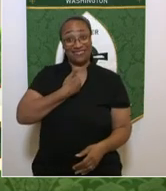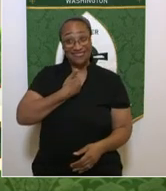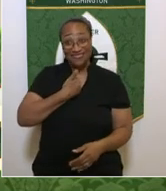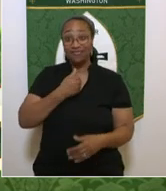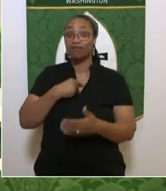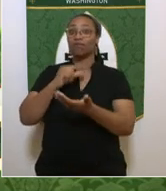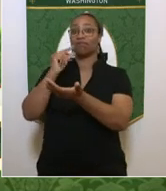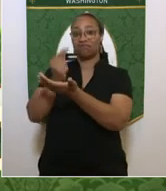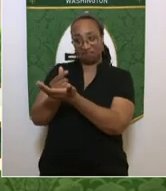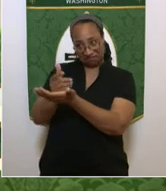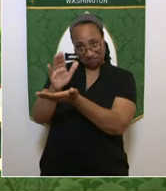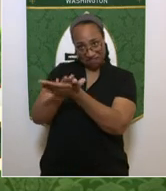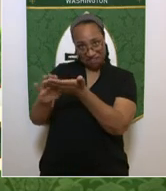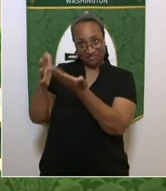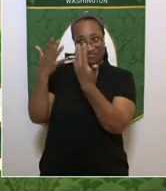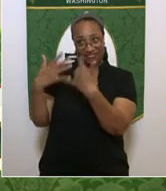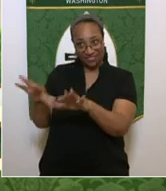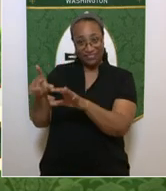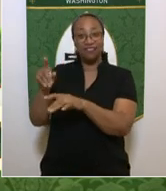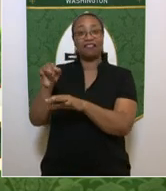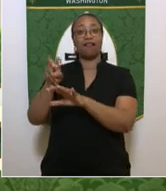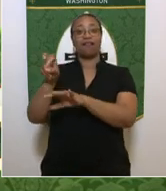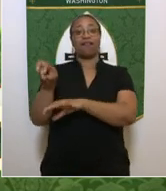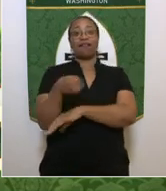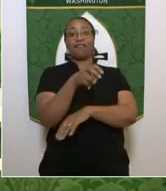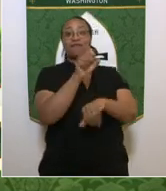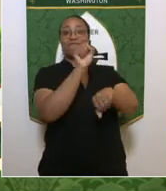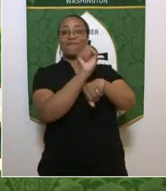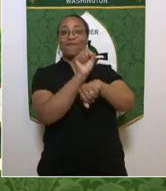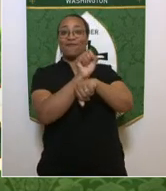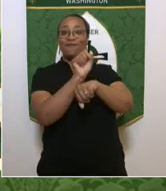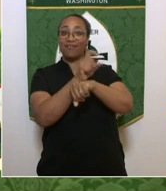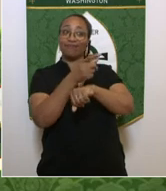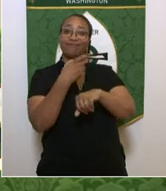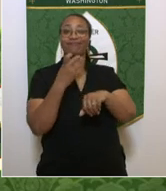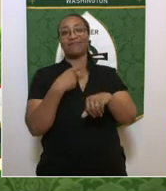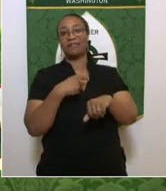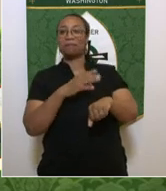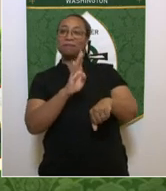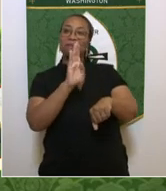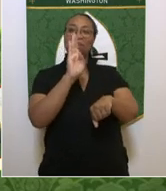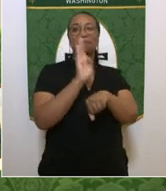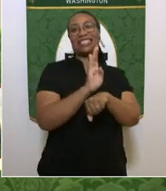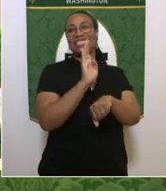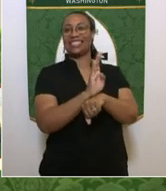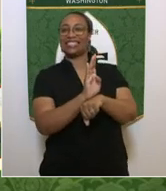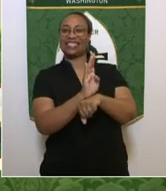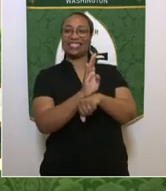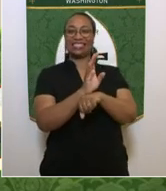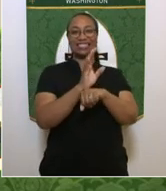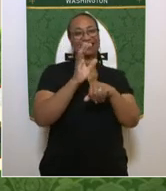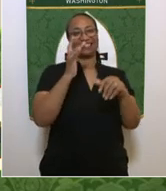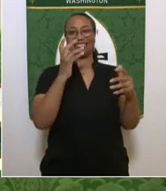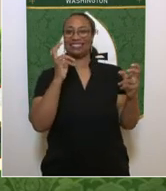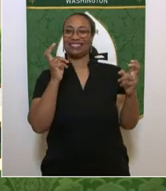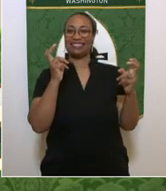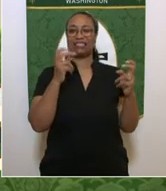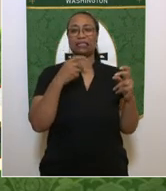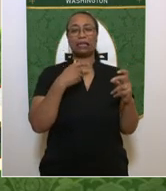a job in corporate America, and I thought to myself, I'd rather be using my skills and